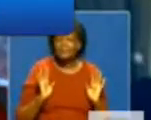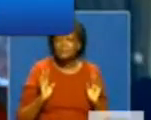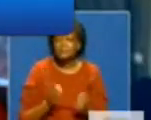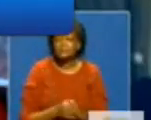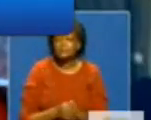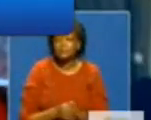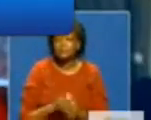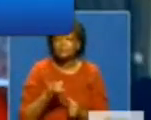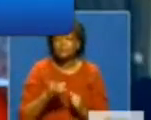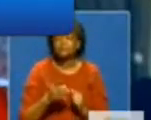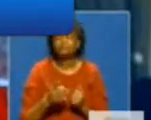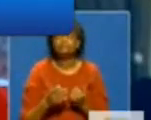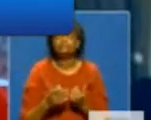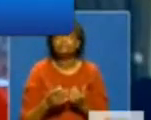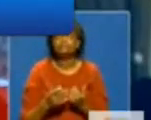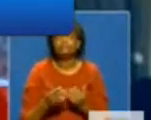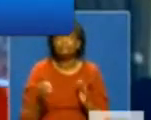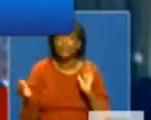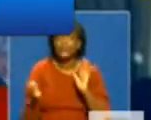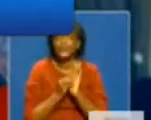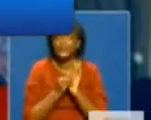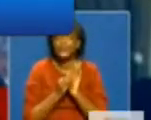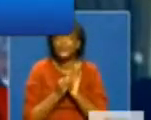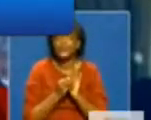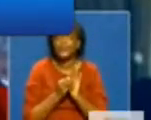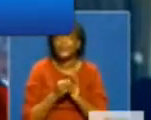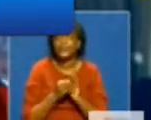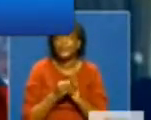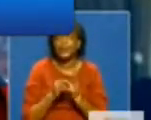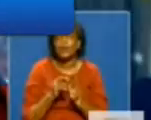captured in our reply,